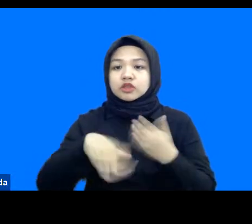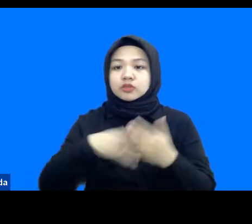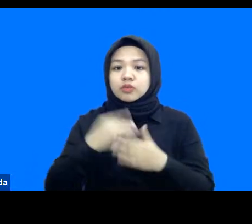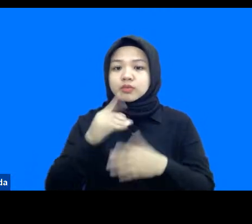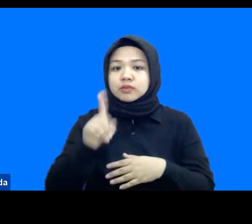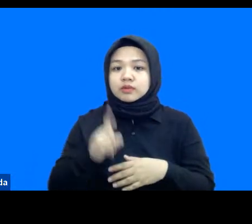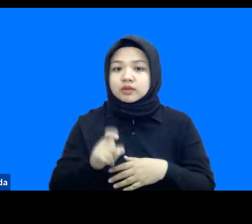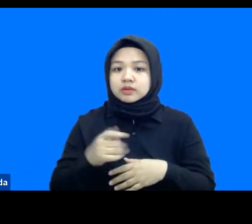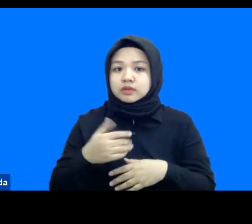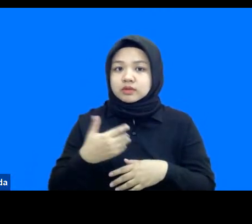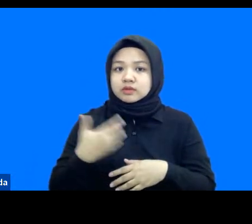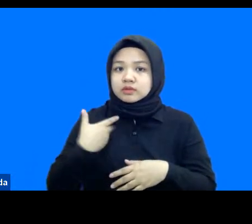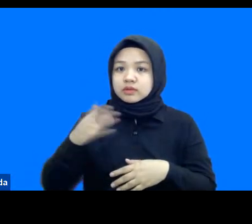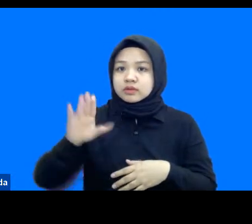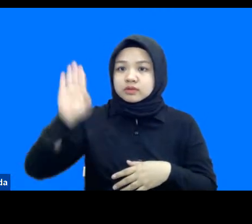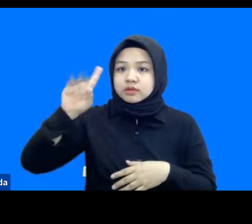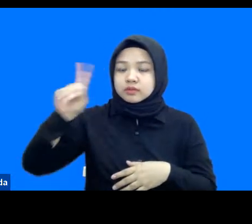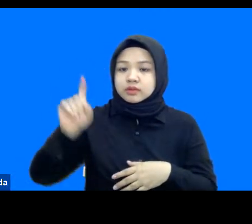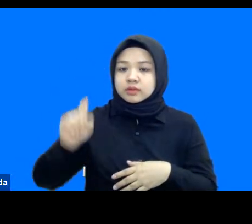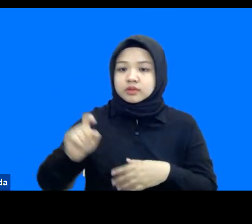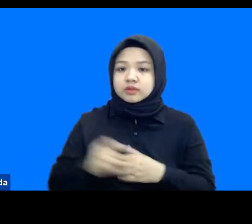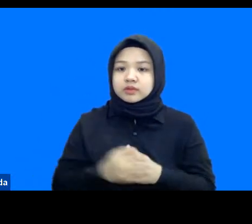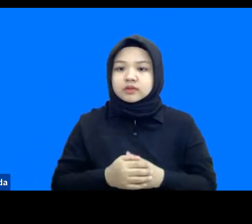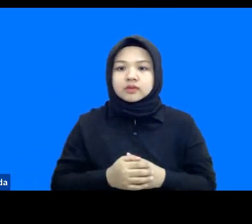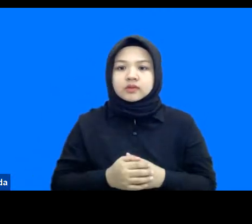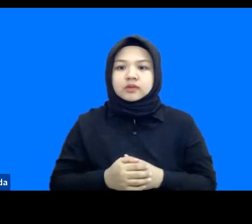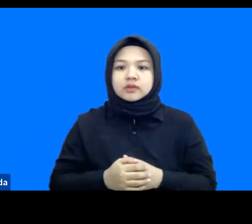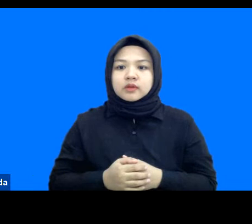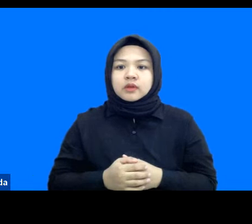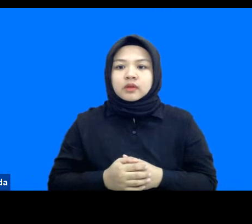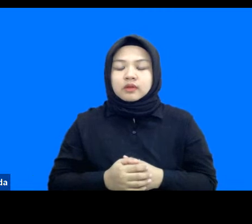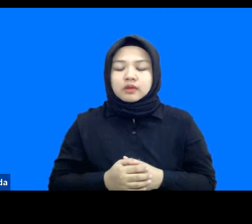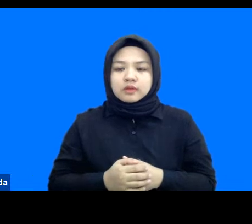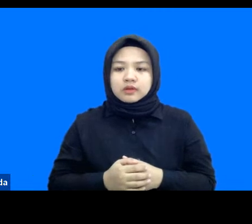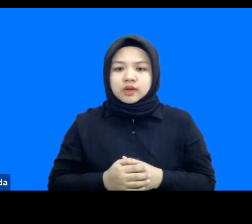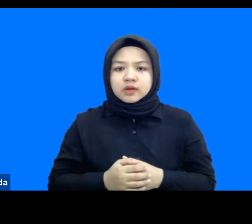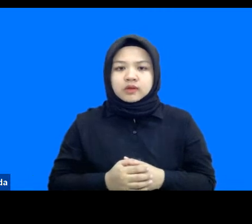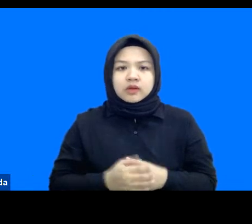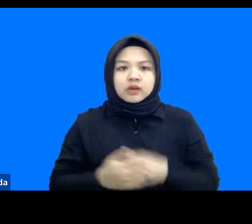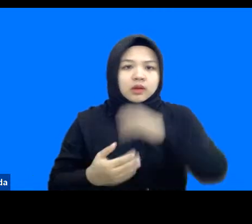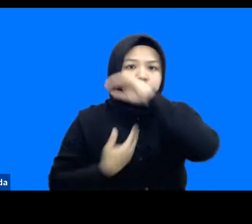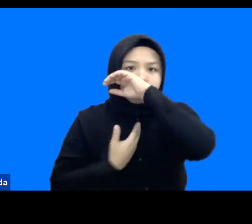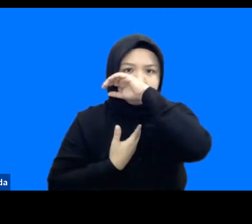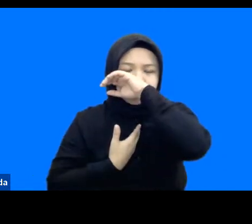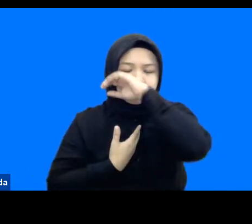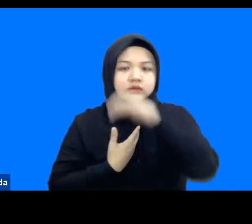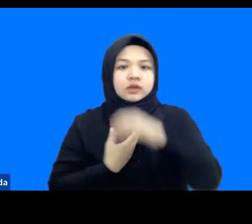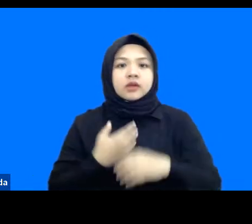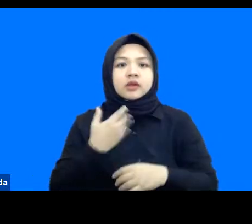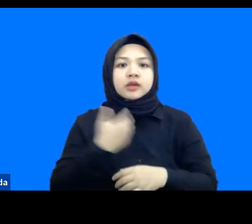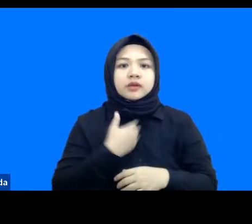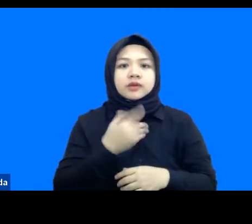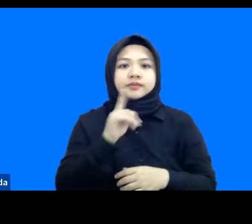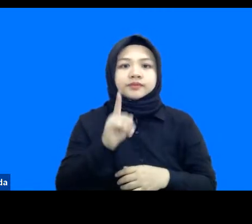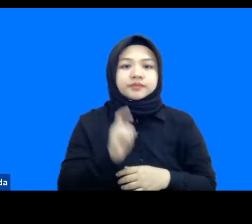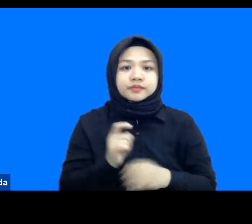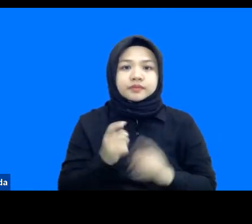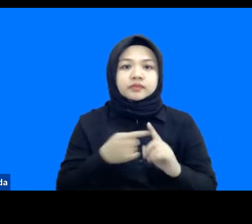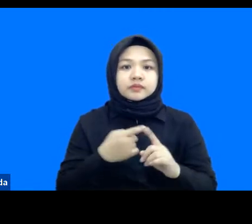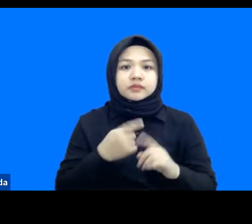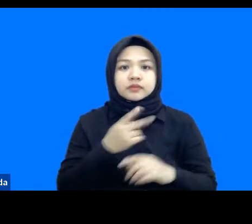Go ahead, Ersha. Hello everyone. Let me introduce myself. I'm Ersha from Publish What You Pay Indonesia. I have a